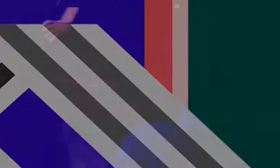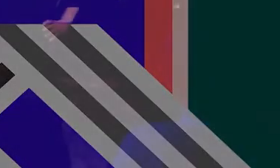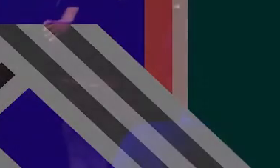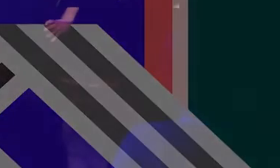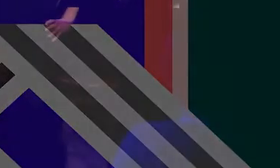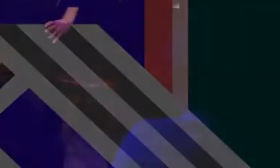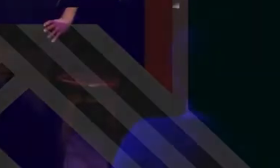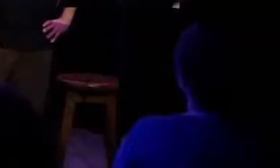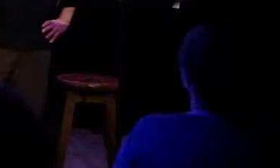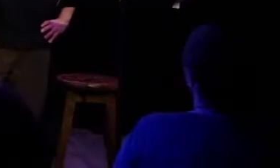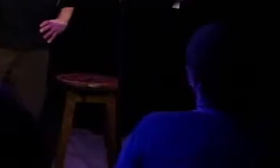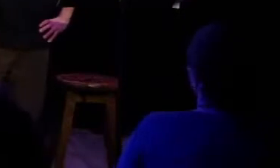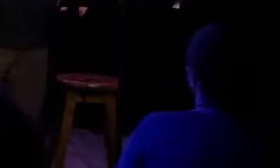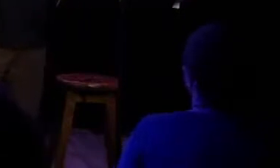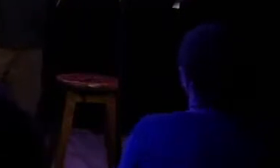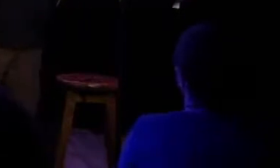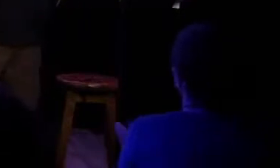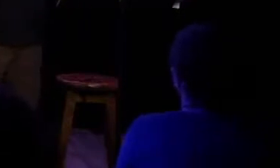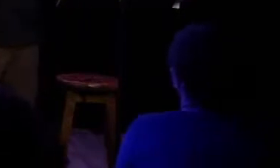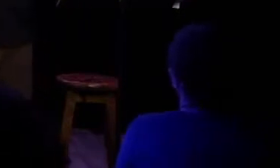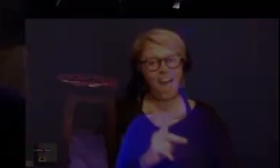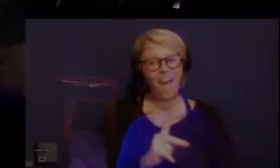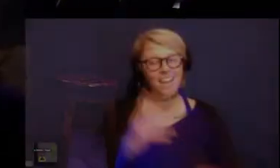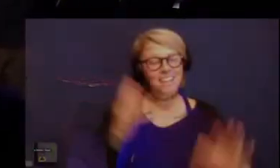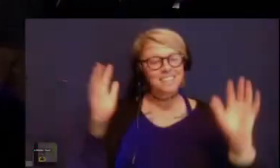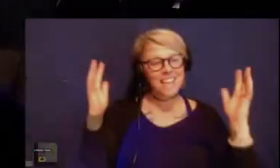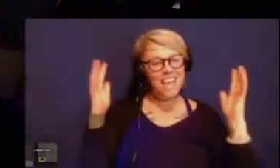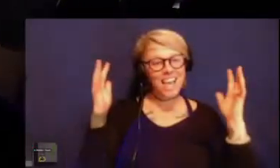Hi, everybody. We're back.